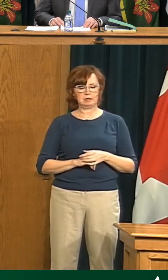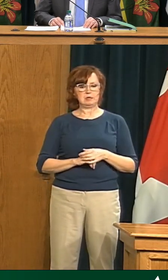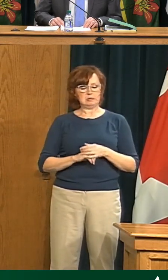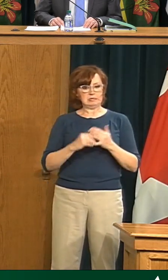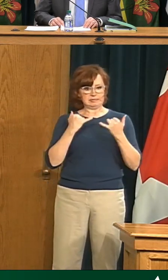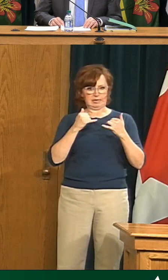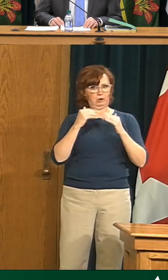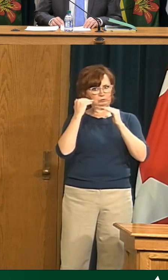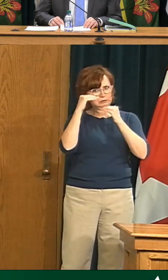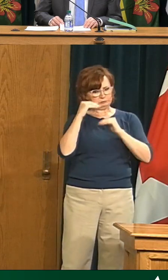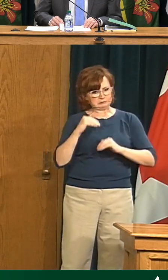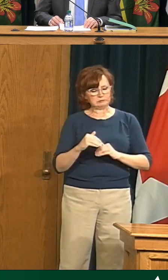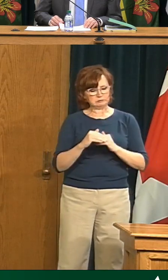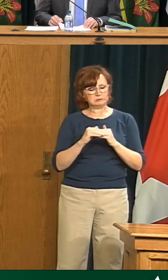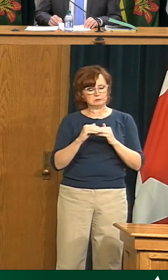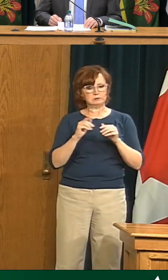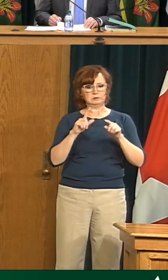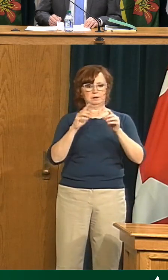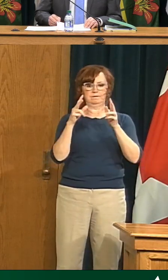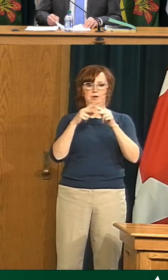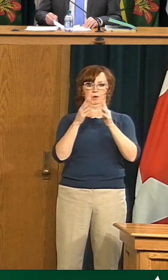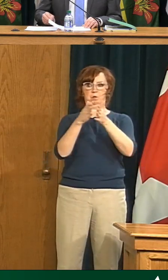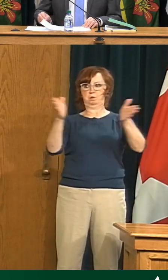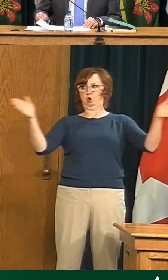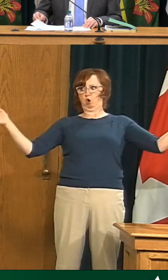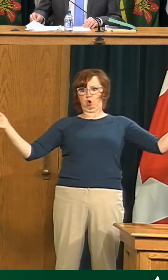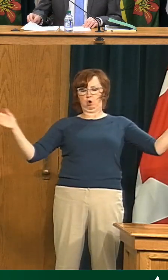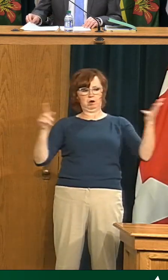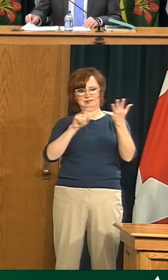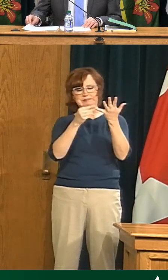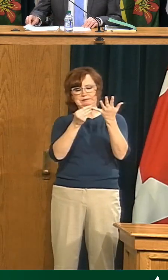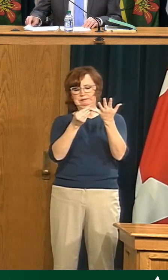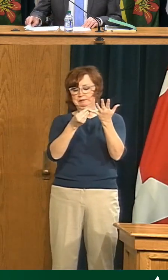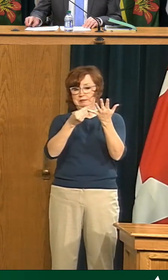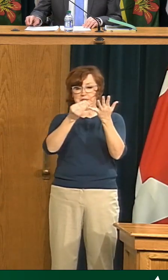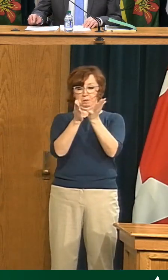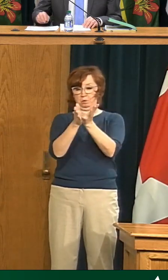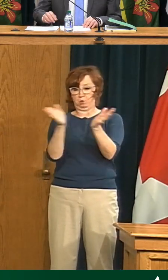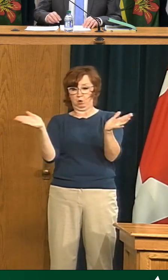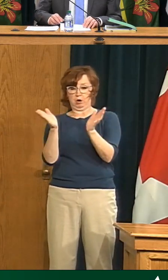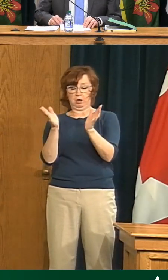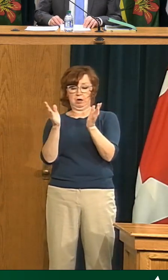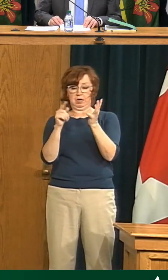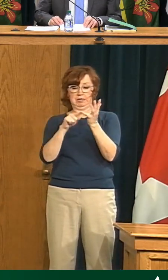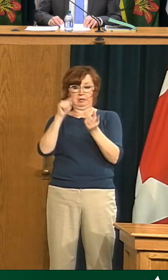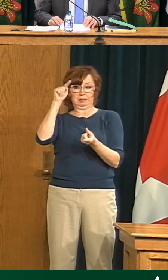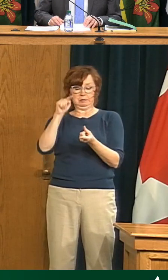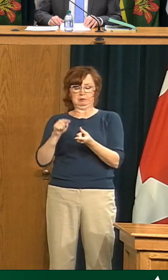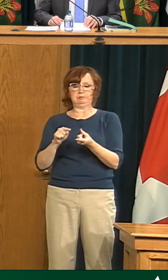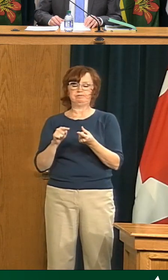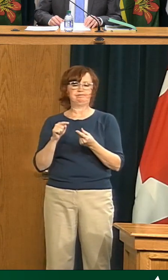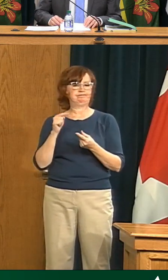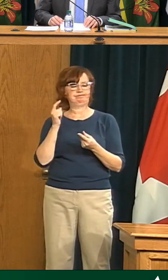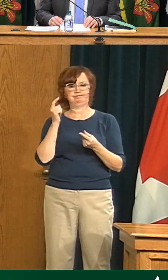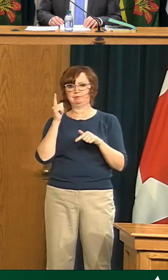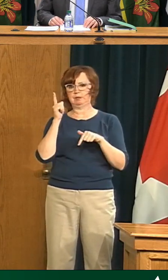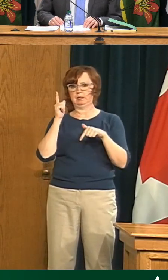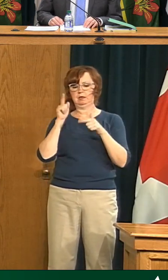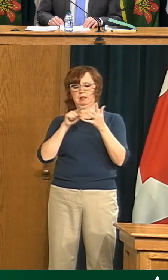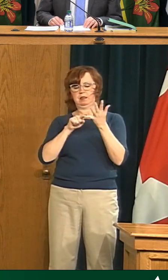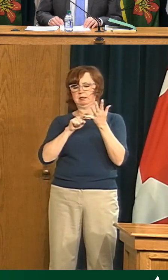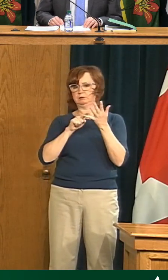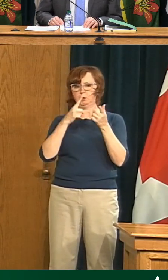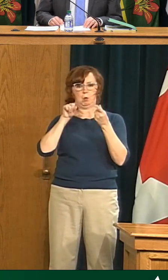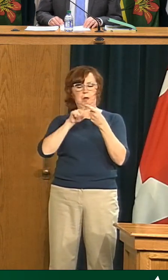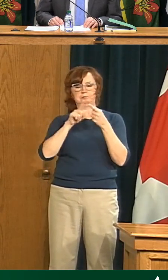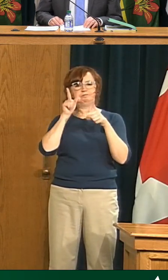longer-term restrictions that are in place, but that would be considered many weeks down the road. Now, I know that some